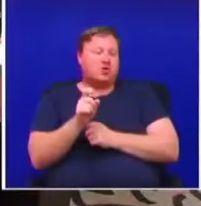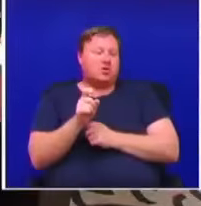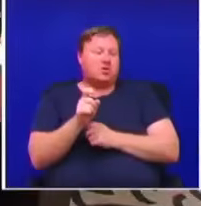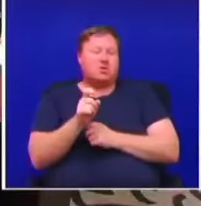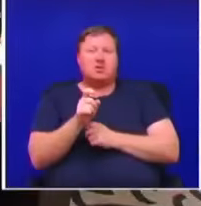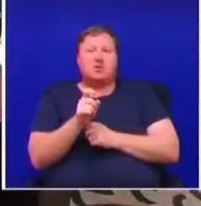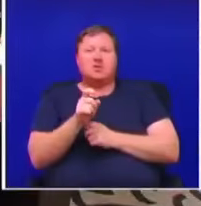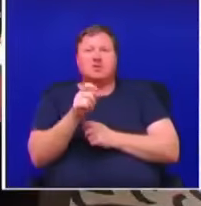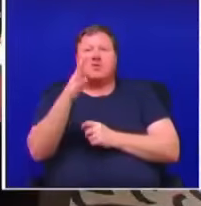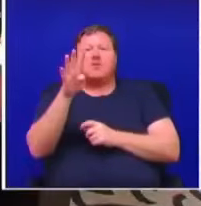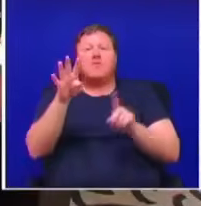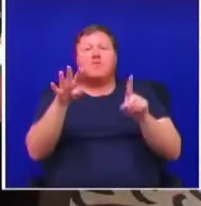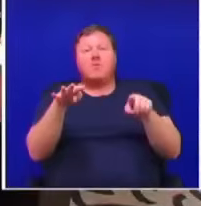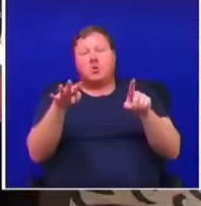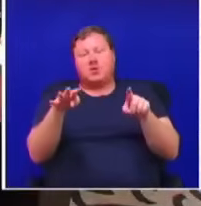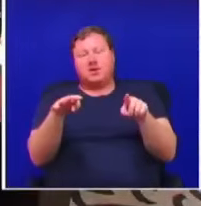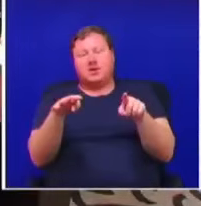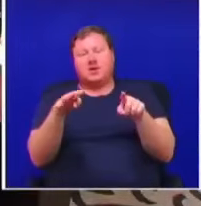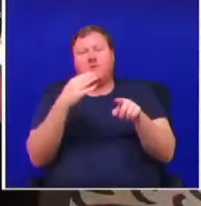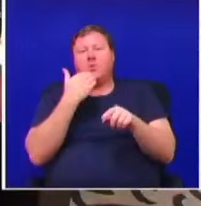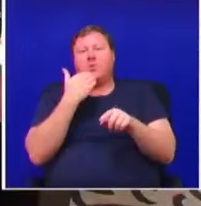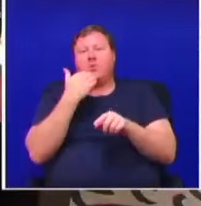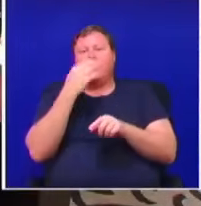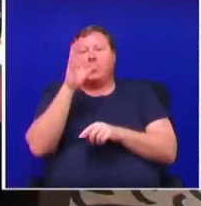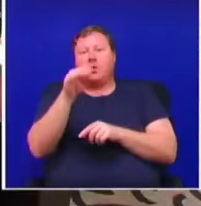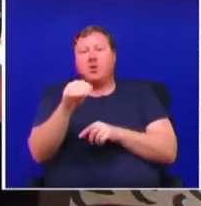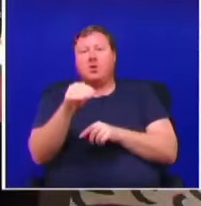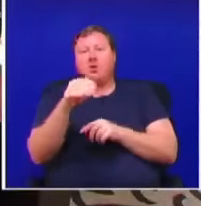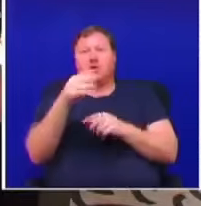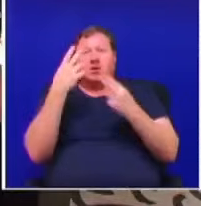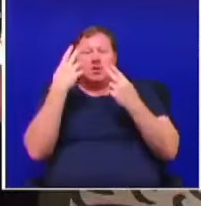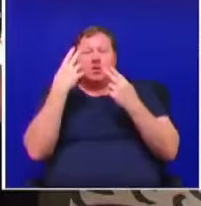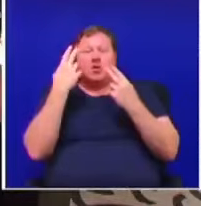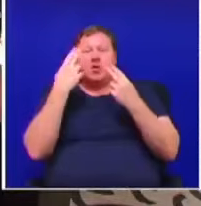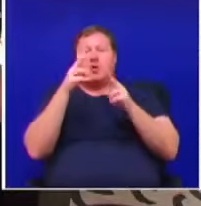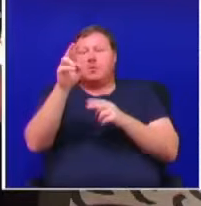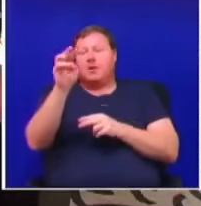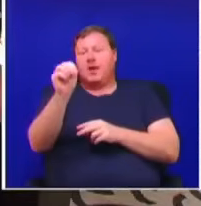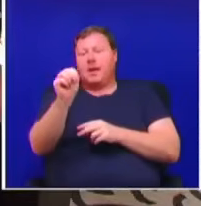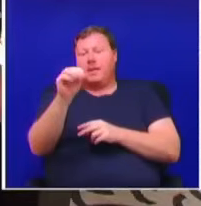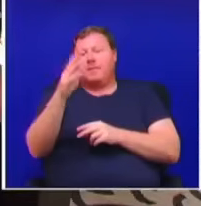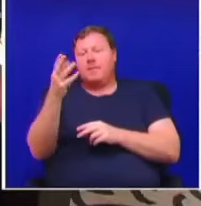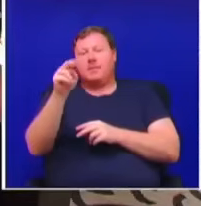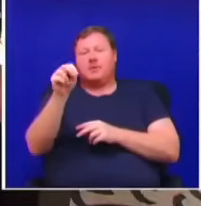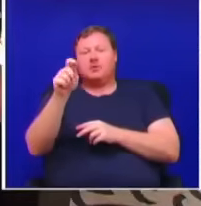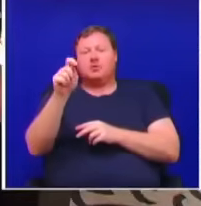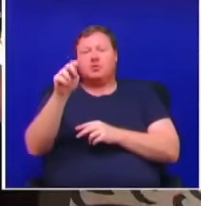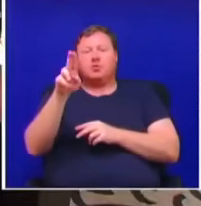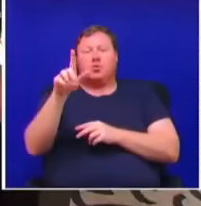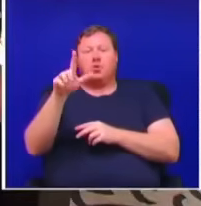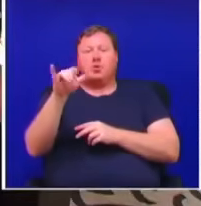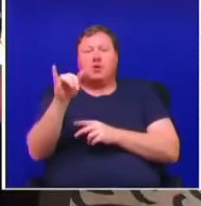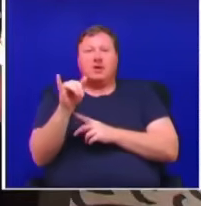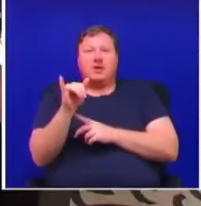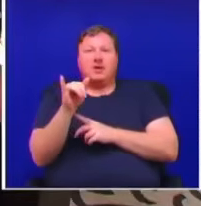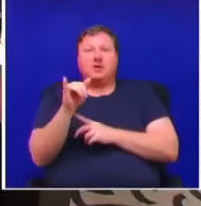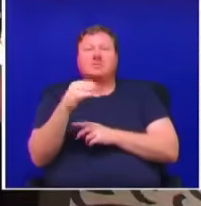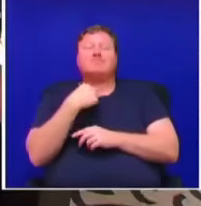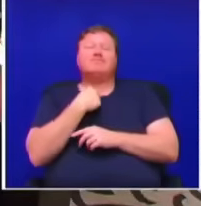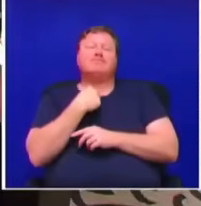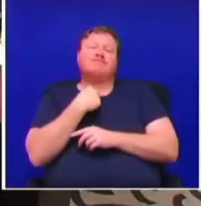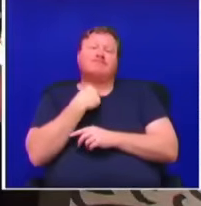question 14, that has been asked by Honorable M. Ntuli. Honorable Ntuli unfortunately has a